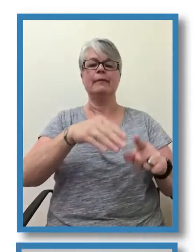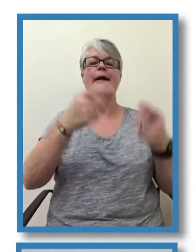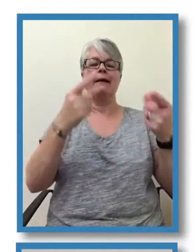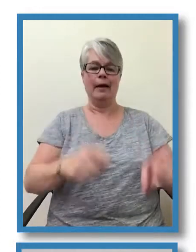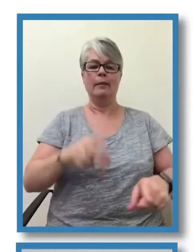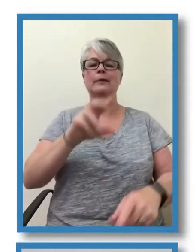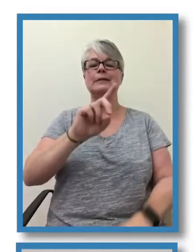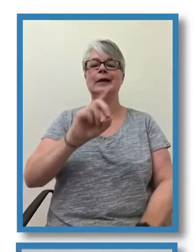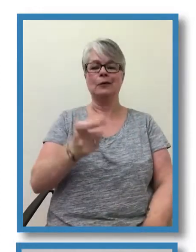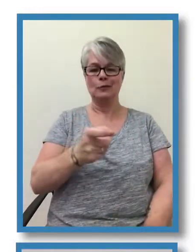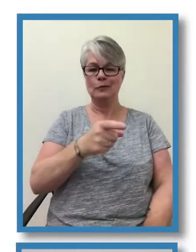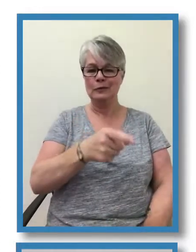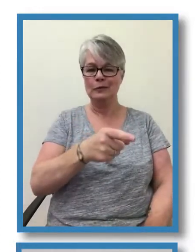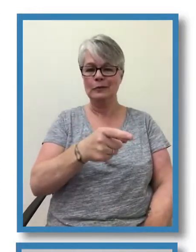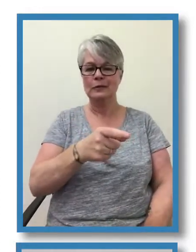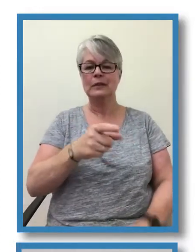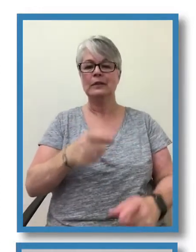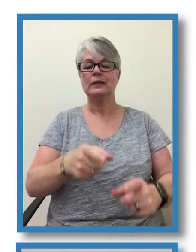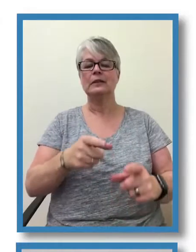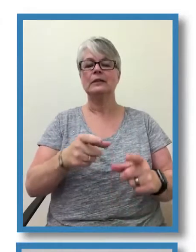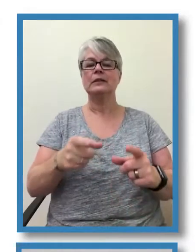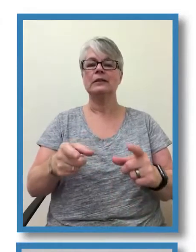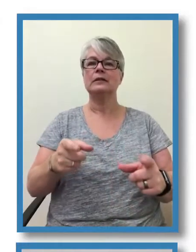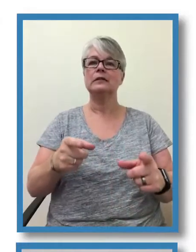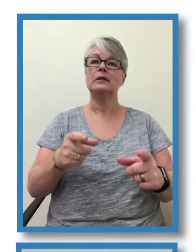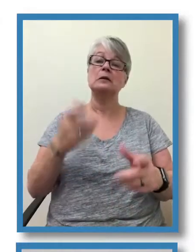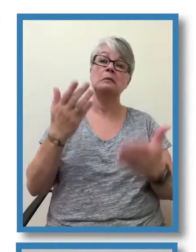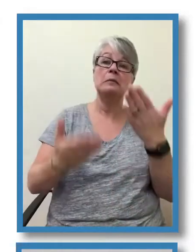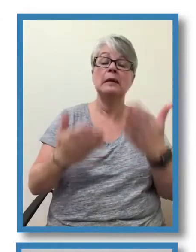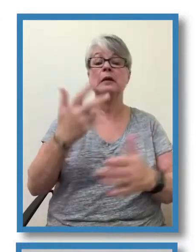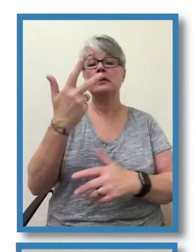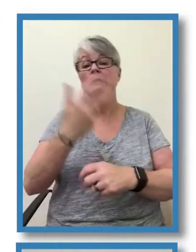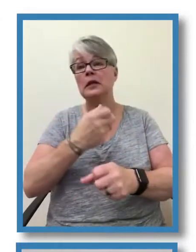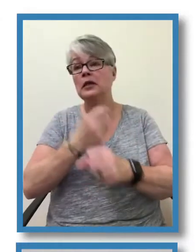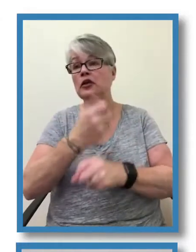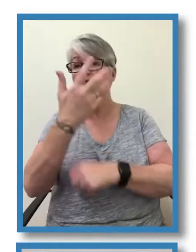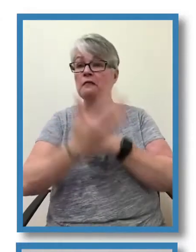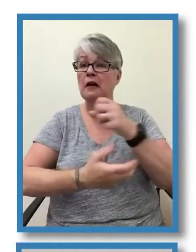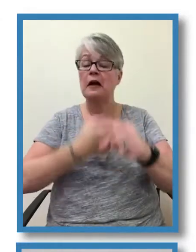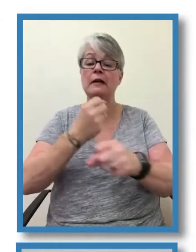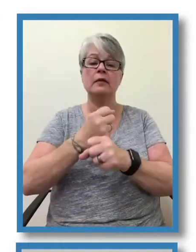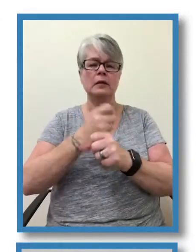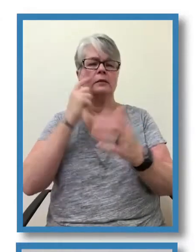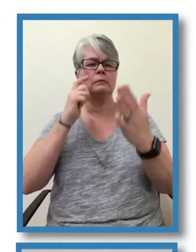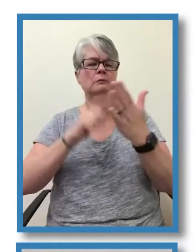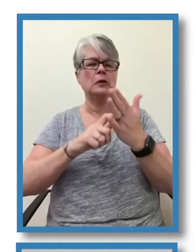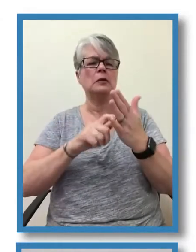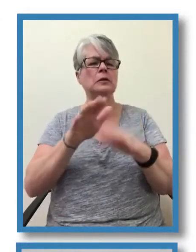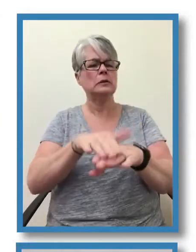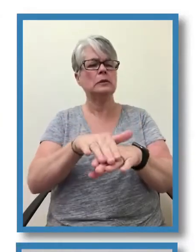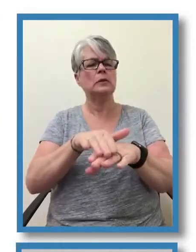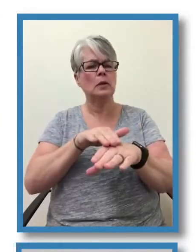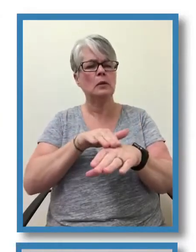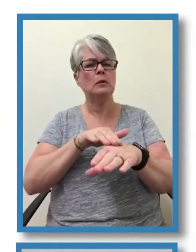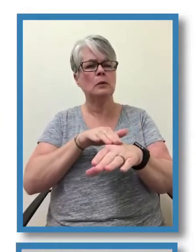worse. There's also loss of functional independence, so those activities of daily living are